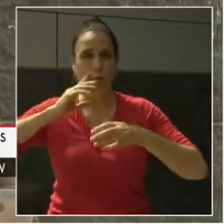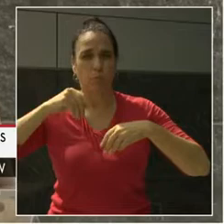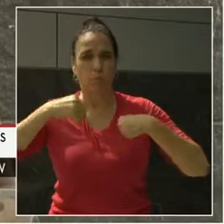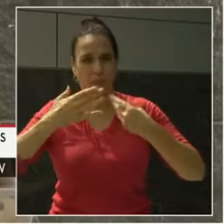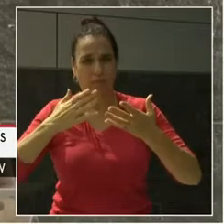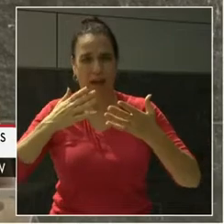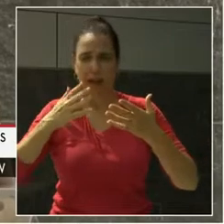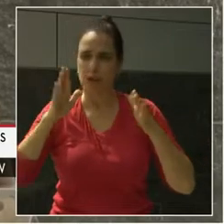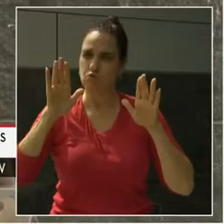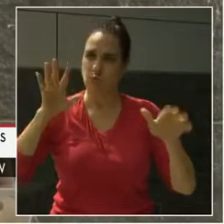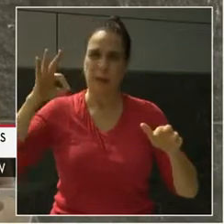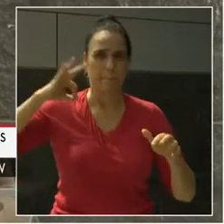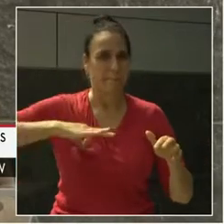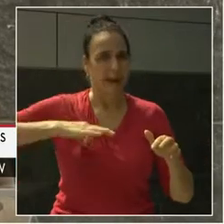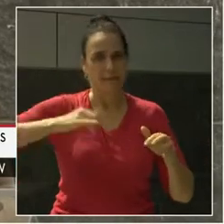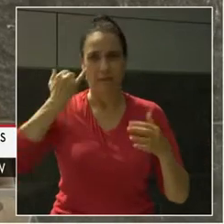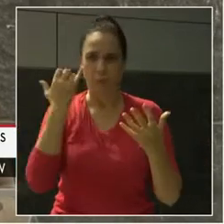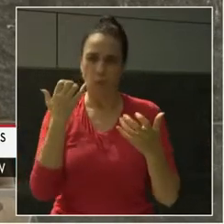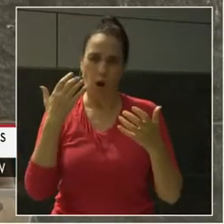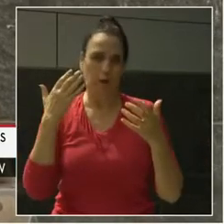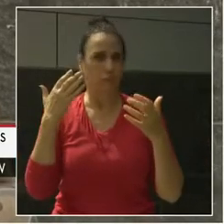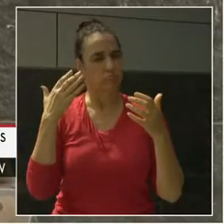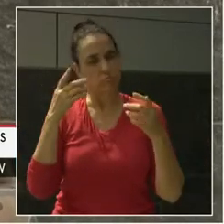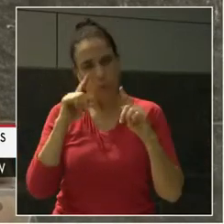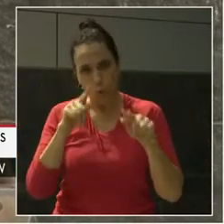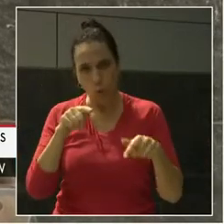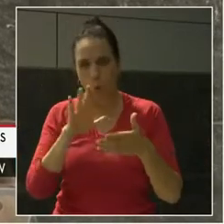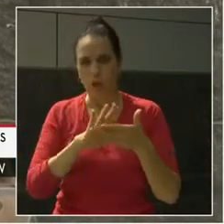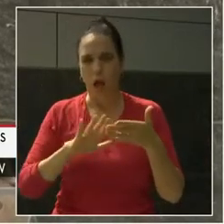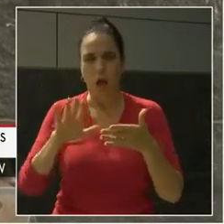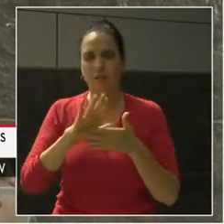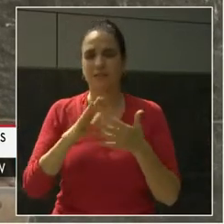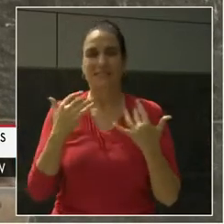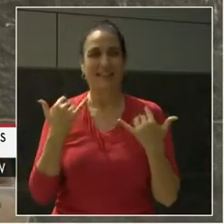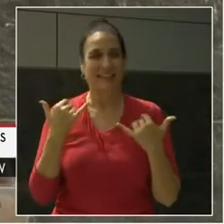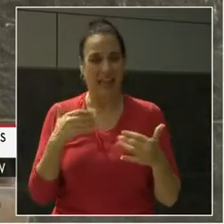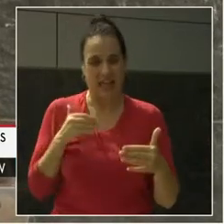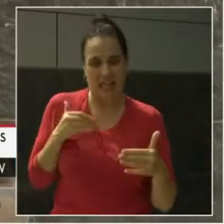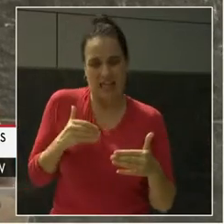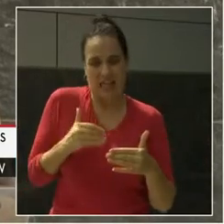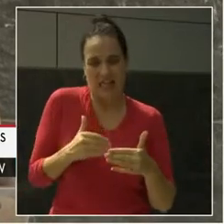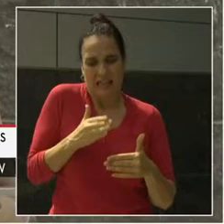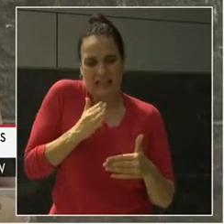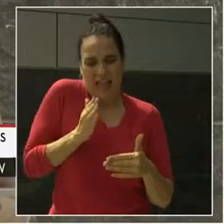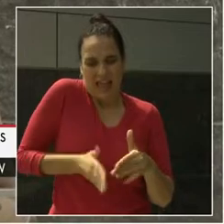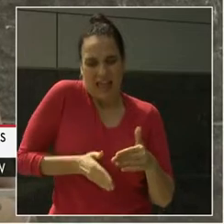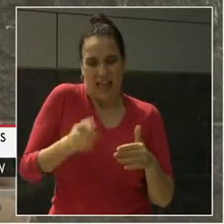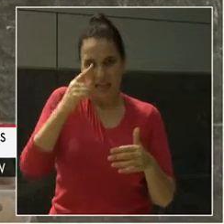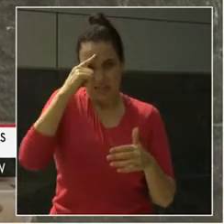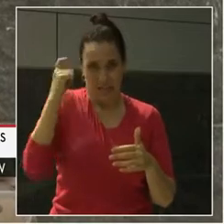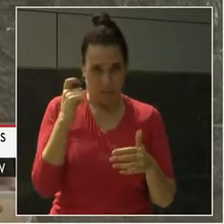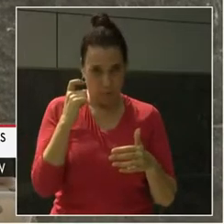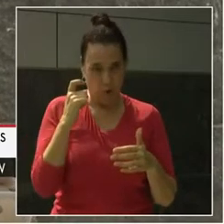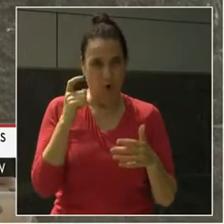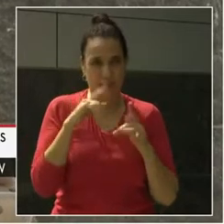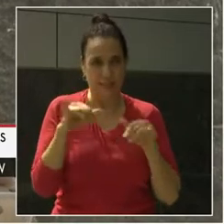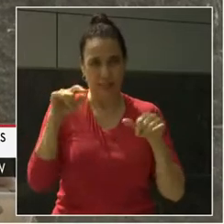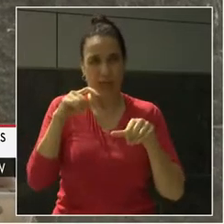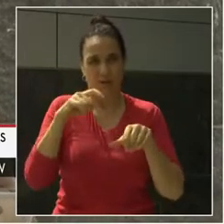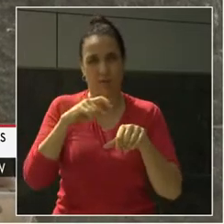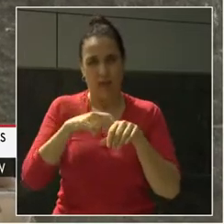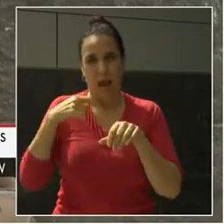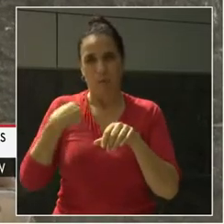So while we are drawing near the end of summer, we have to also thank